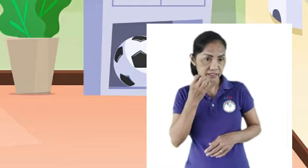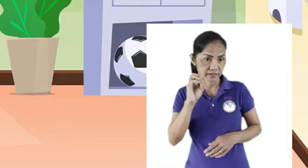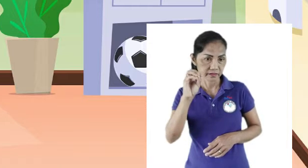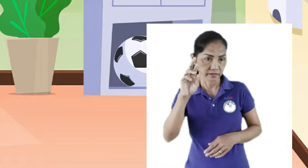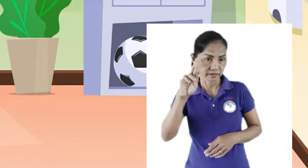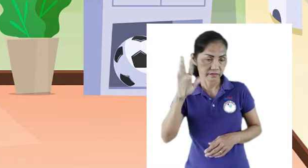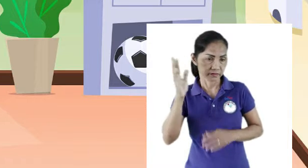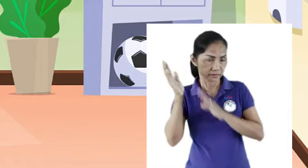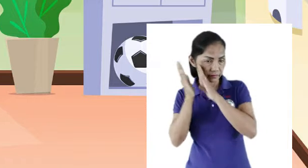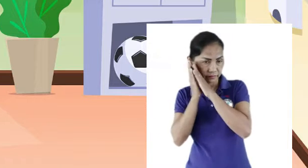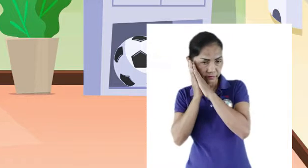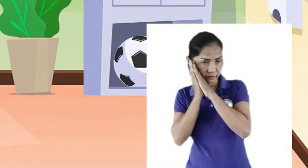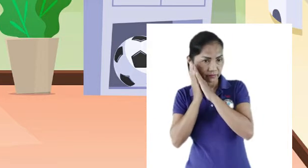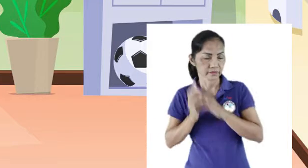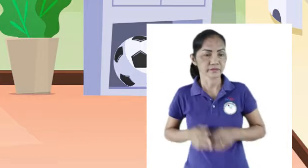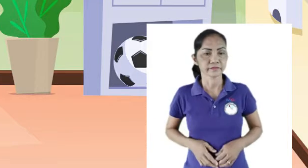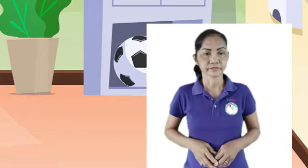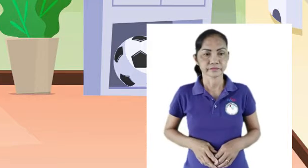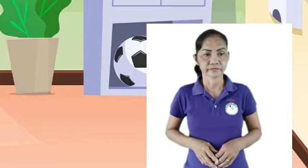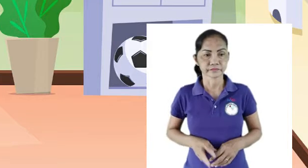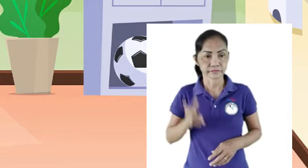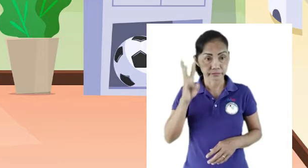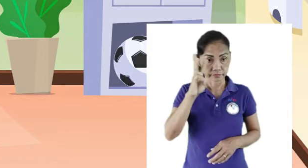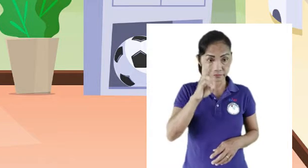Eat or sleep.